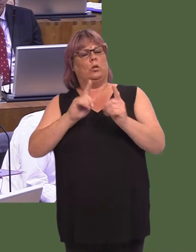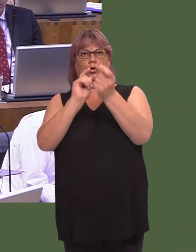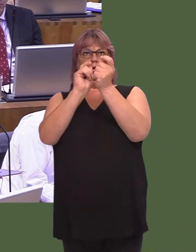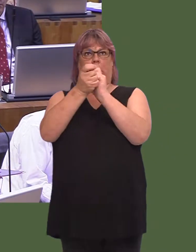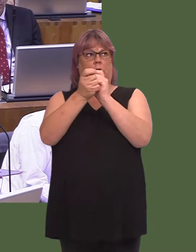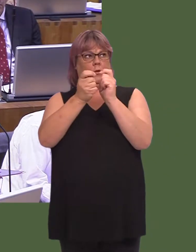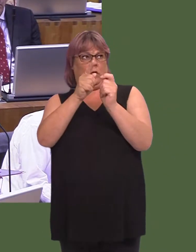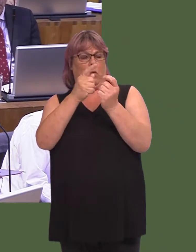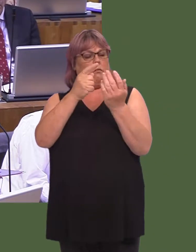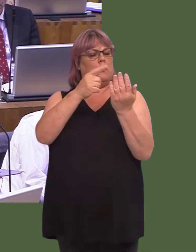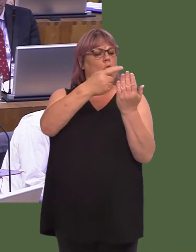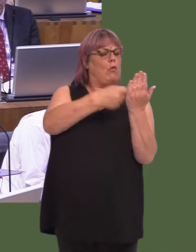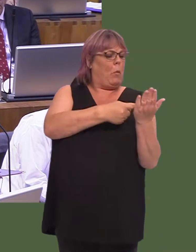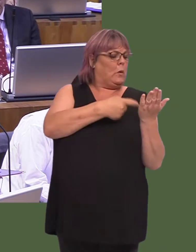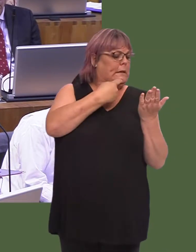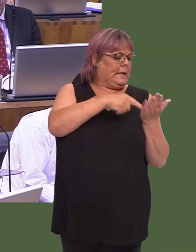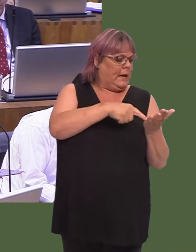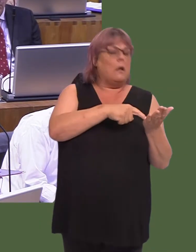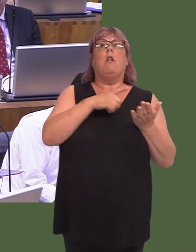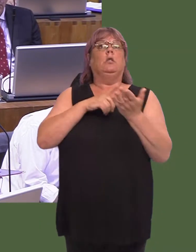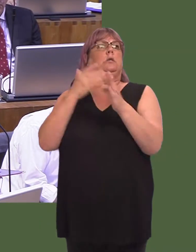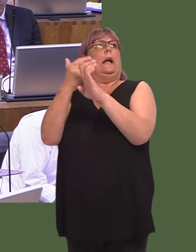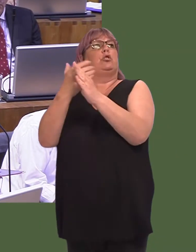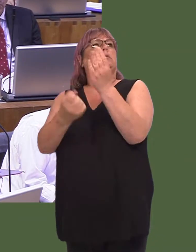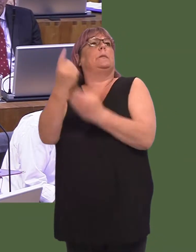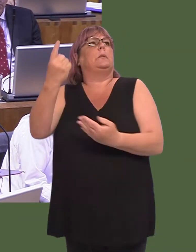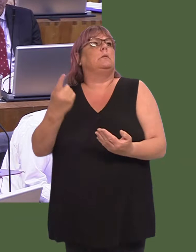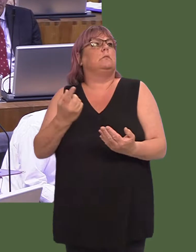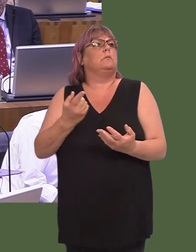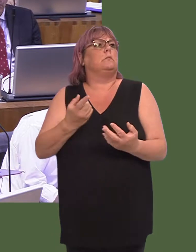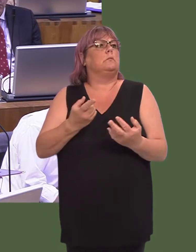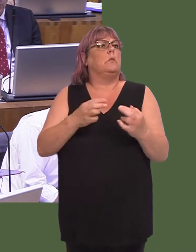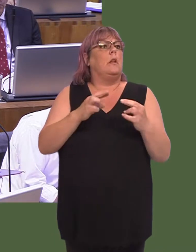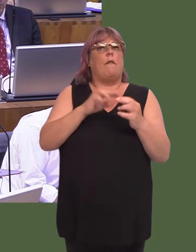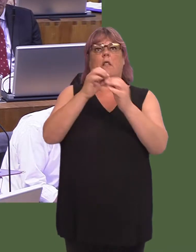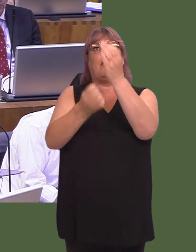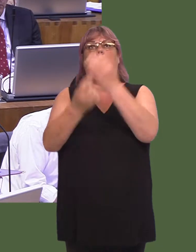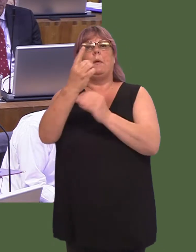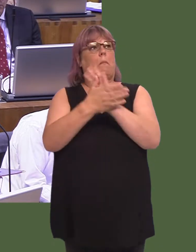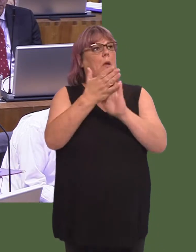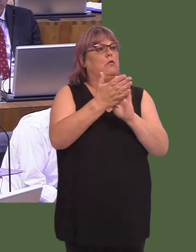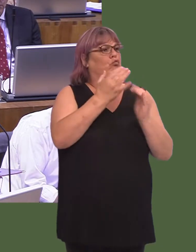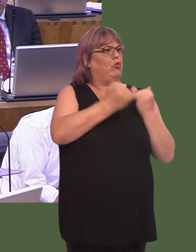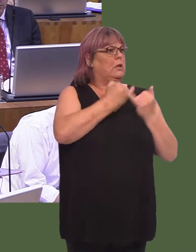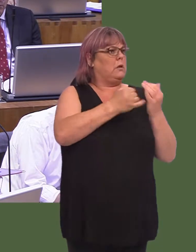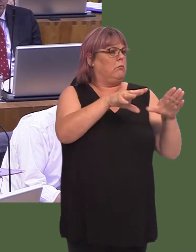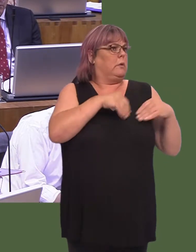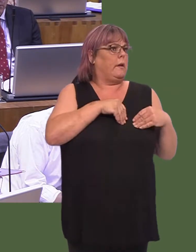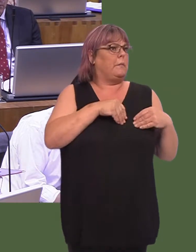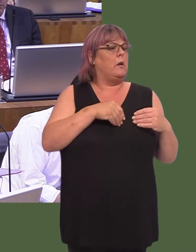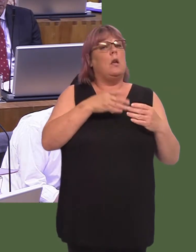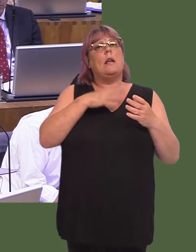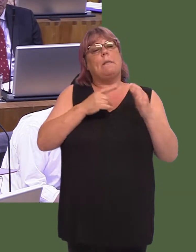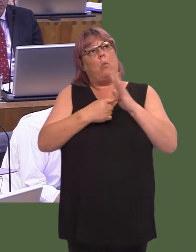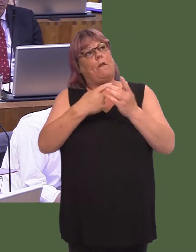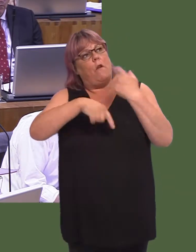changes to ensure that action is being taken on those reports. If nothing happens after the report, then the criticism would be very fair, in my opinion, and it's crucial